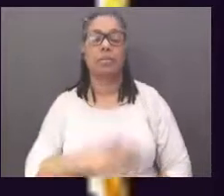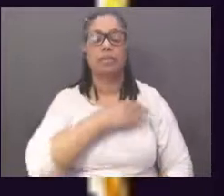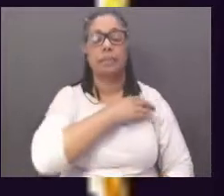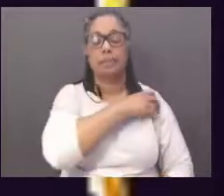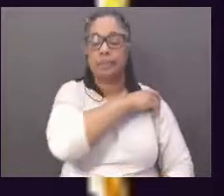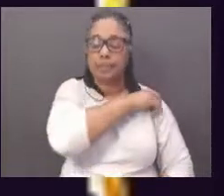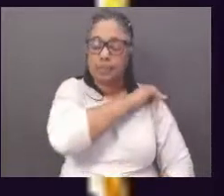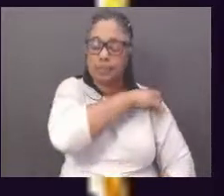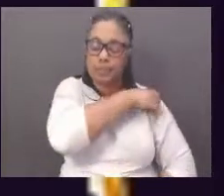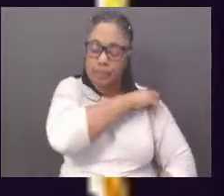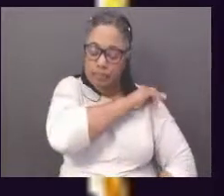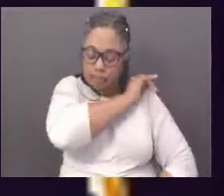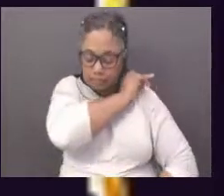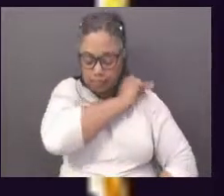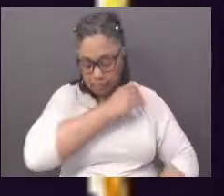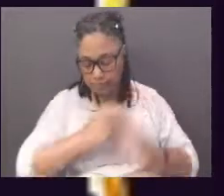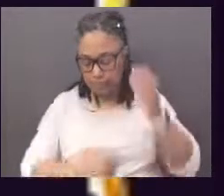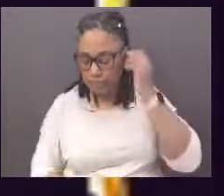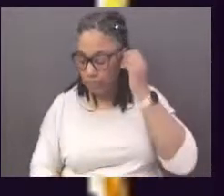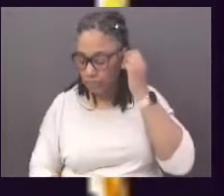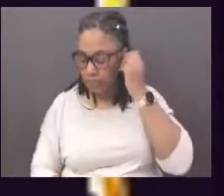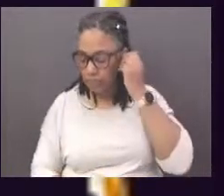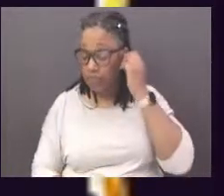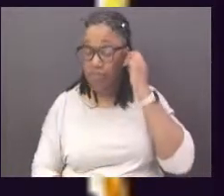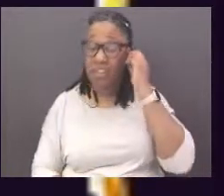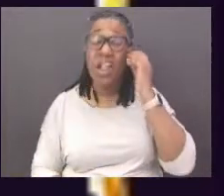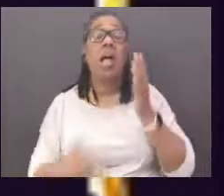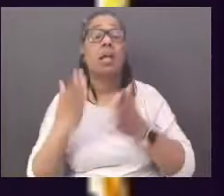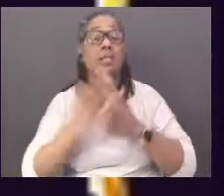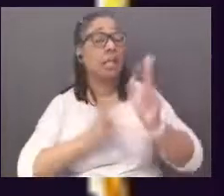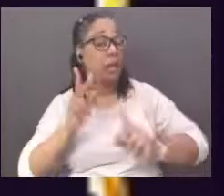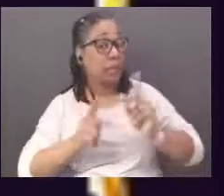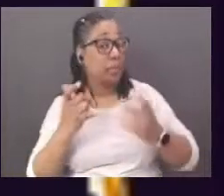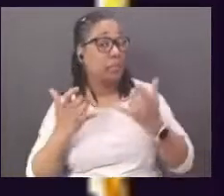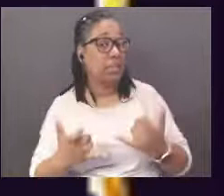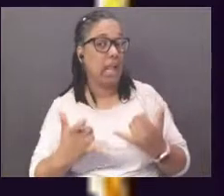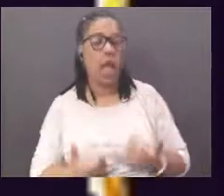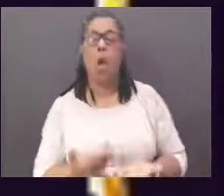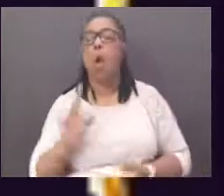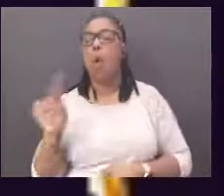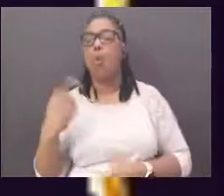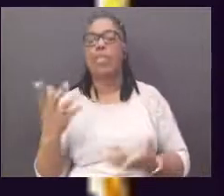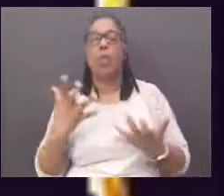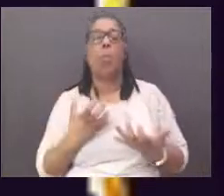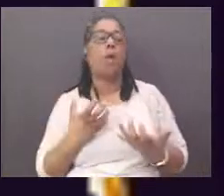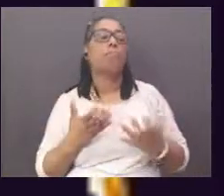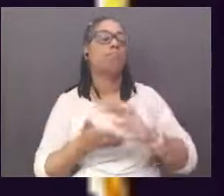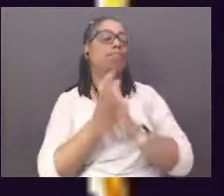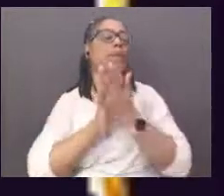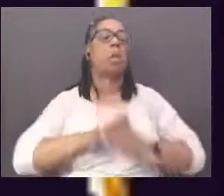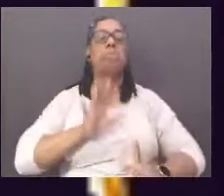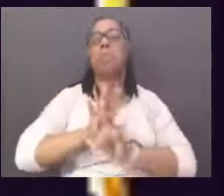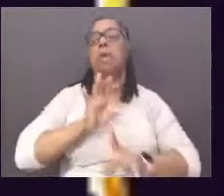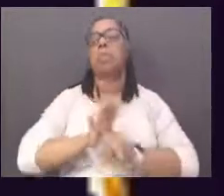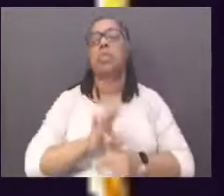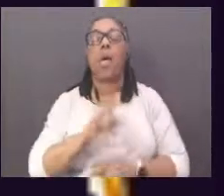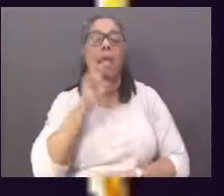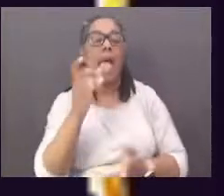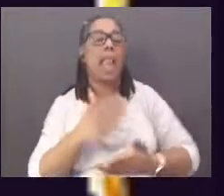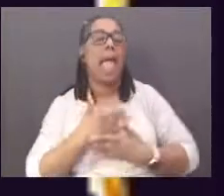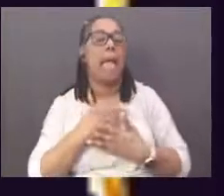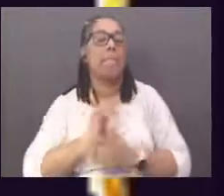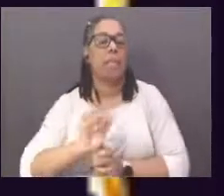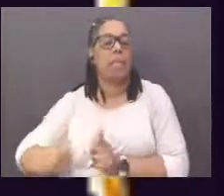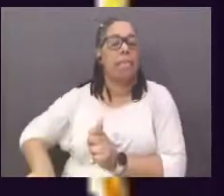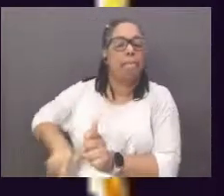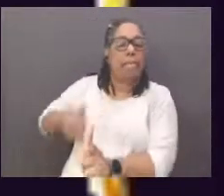notoriety. They want their 15 minutes of fame. They are not happy serving behind the scenes, but they need to be in